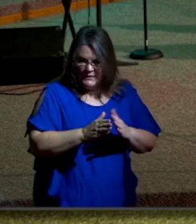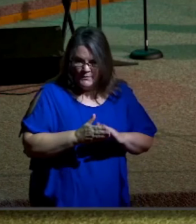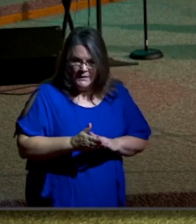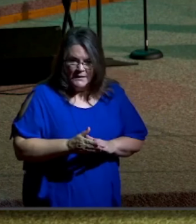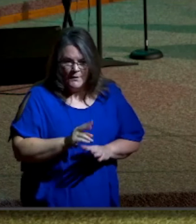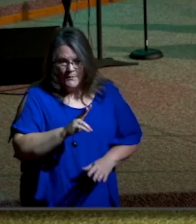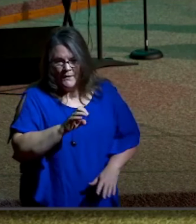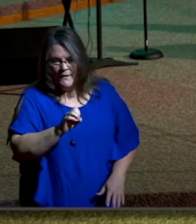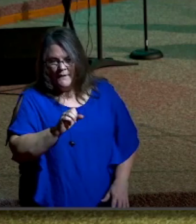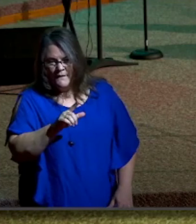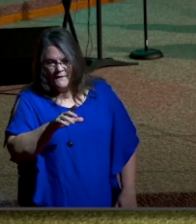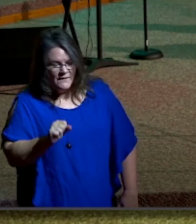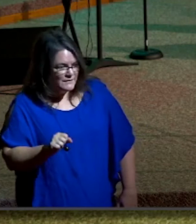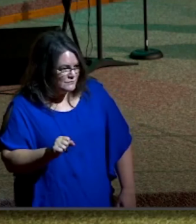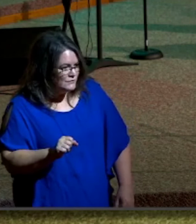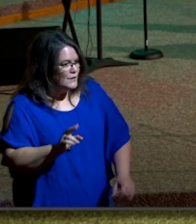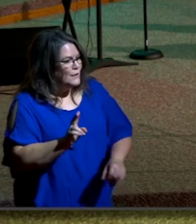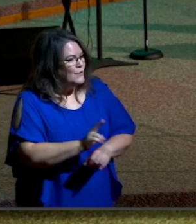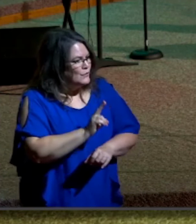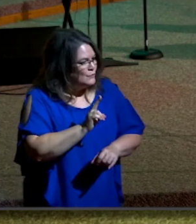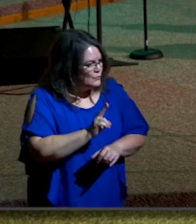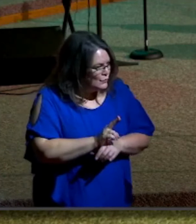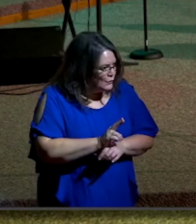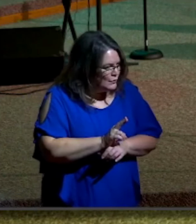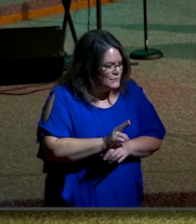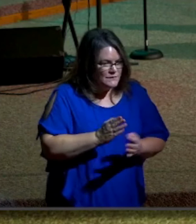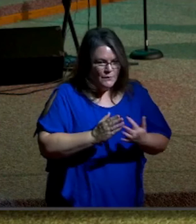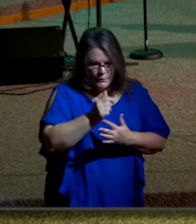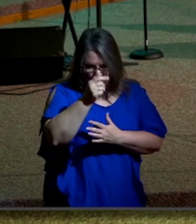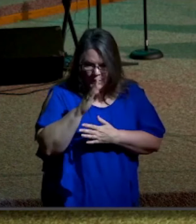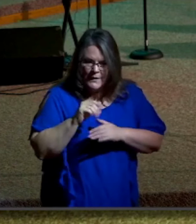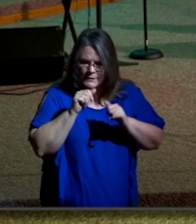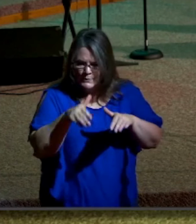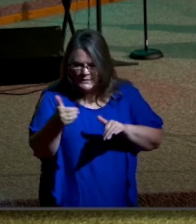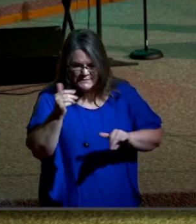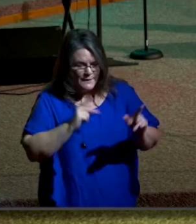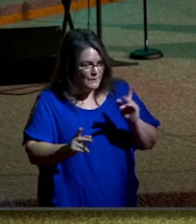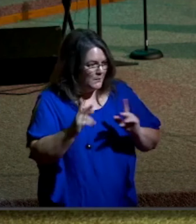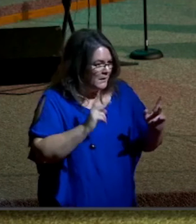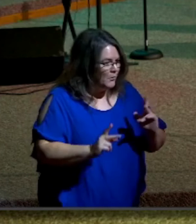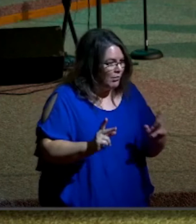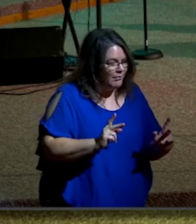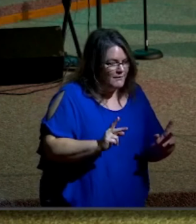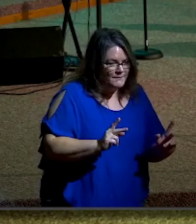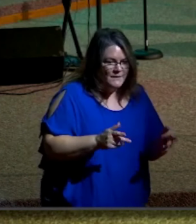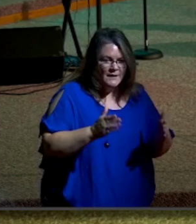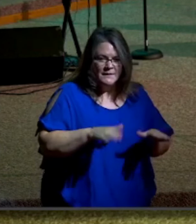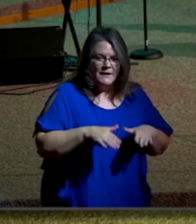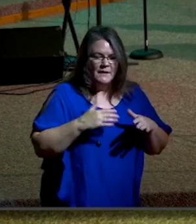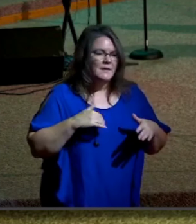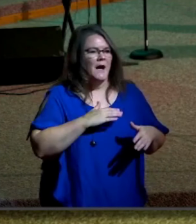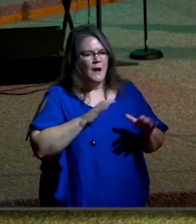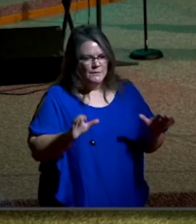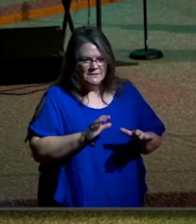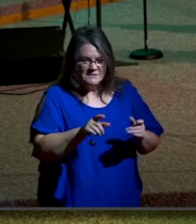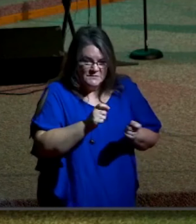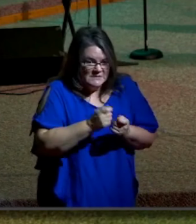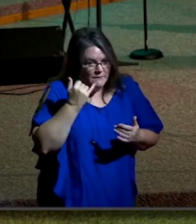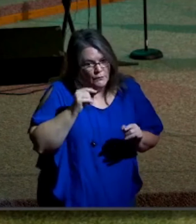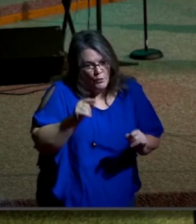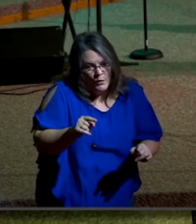become instruments of blessing to those that are around us. Let our actions, especially, hey, if you're going to